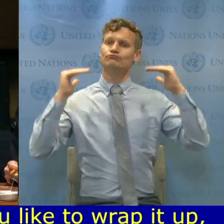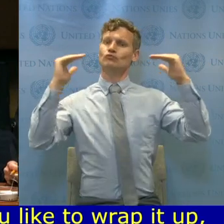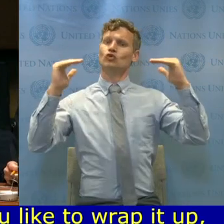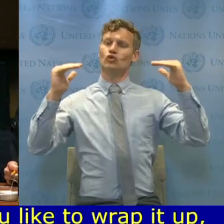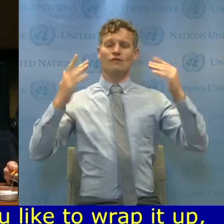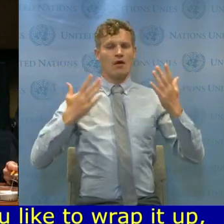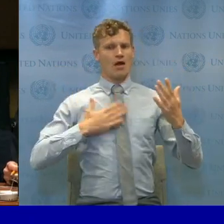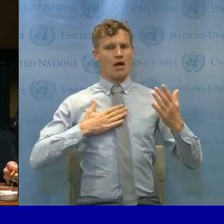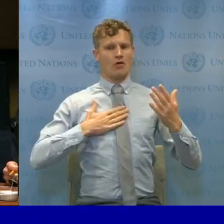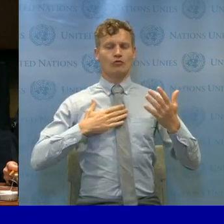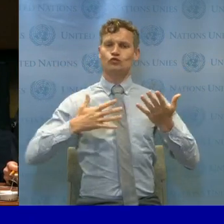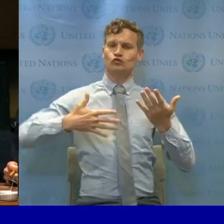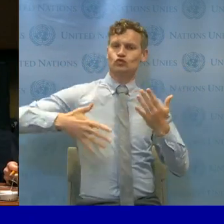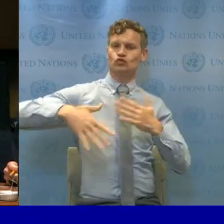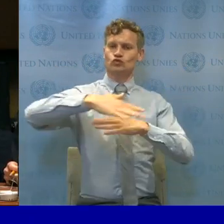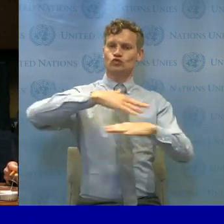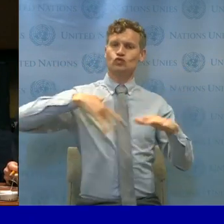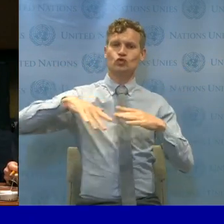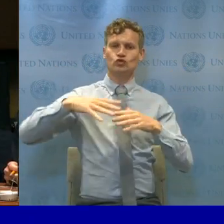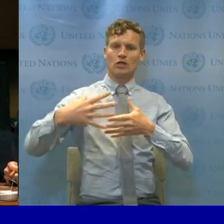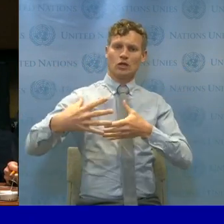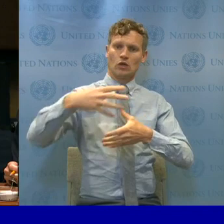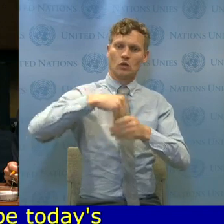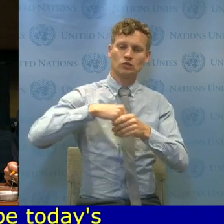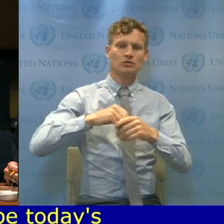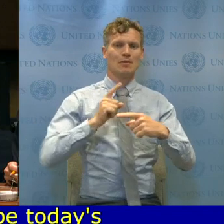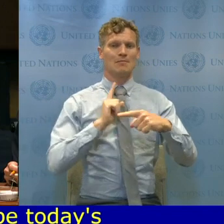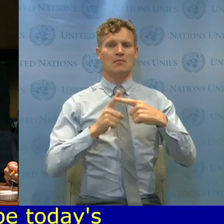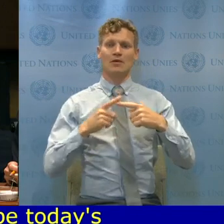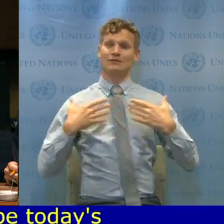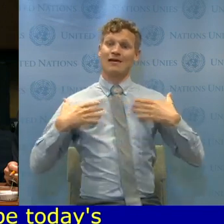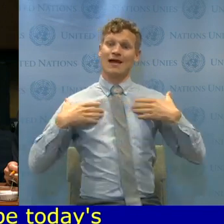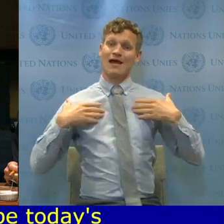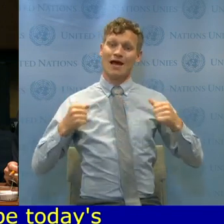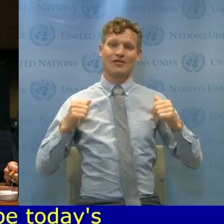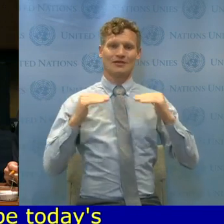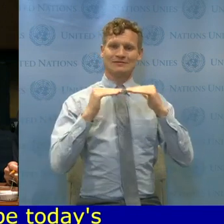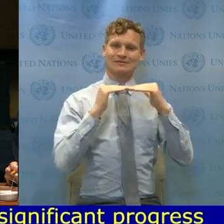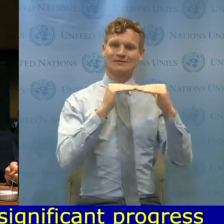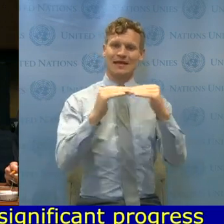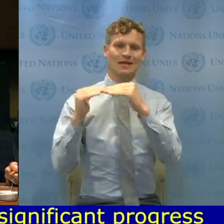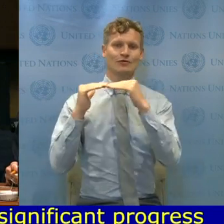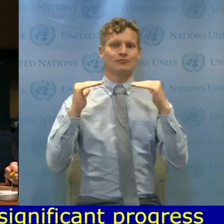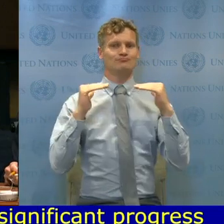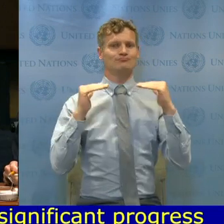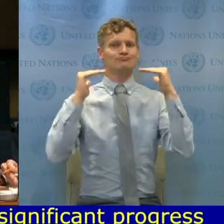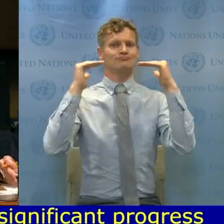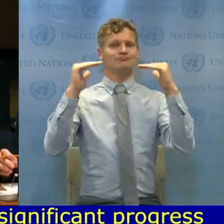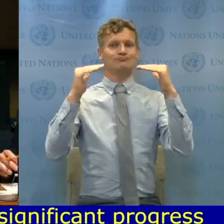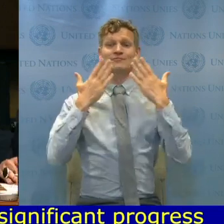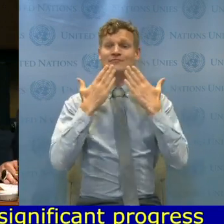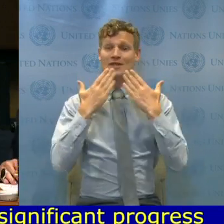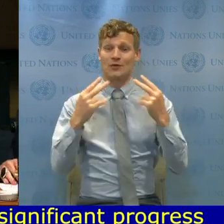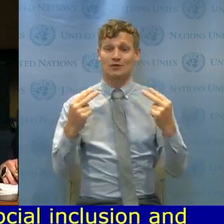of social inclusion and the highest attainable standard of health for persons with disability. Thank you for your attention.